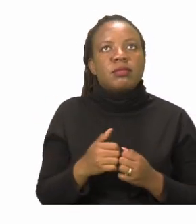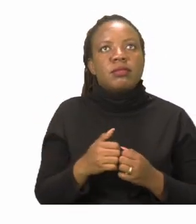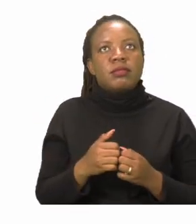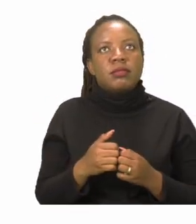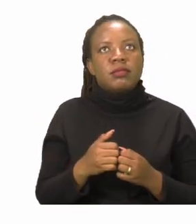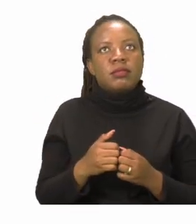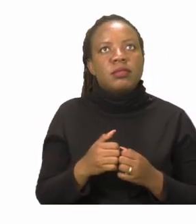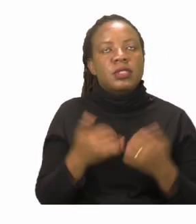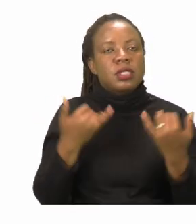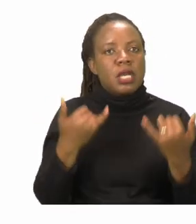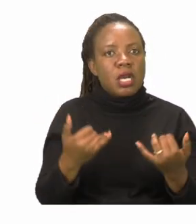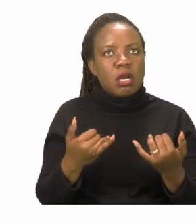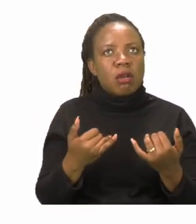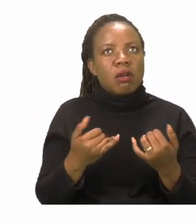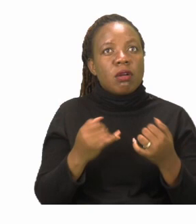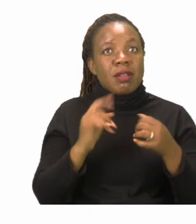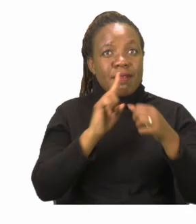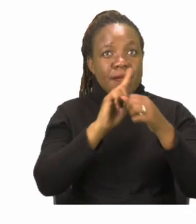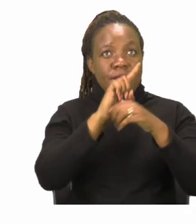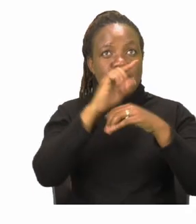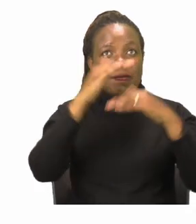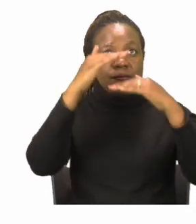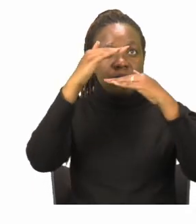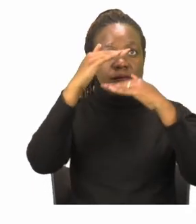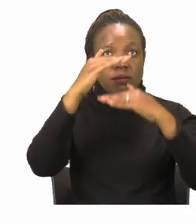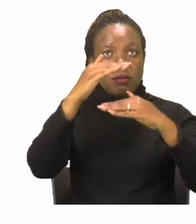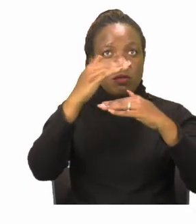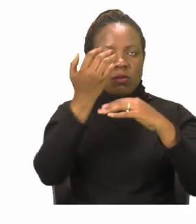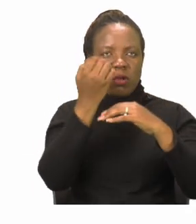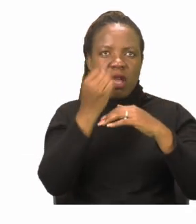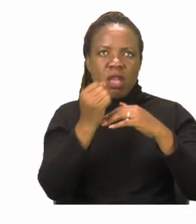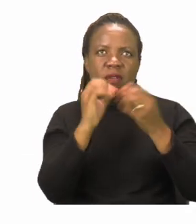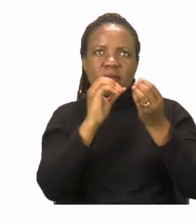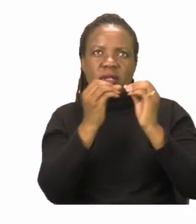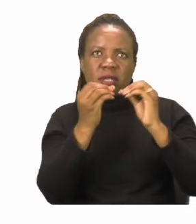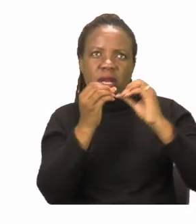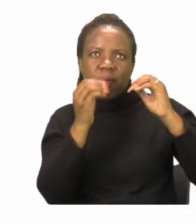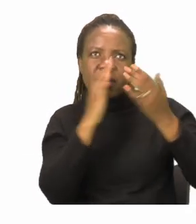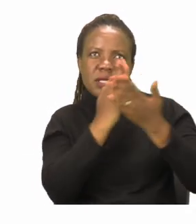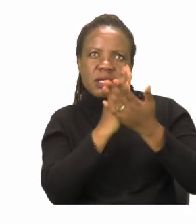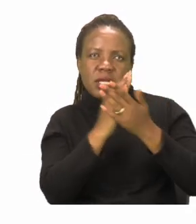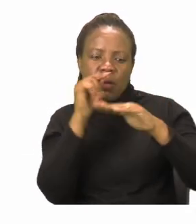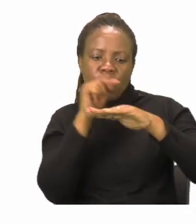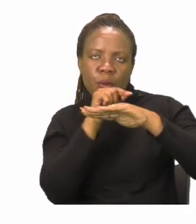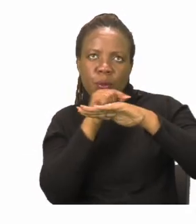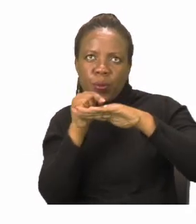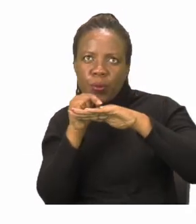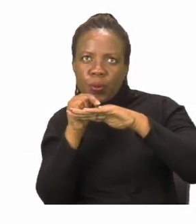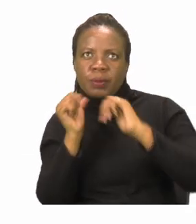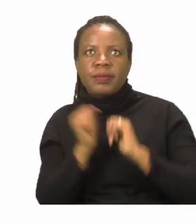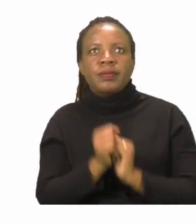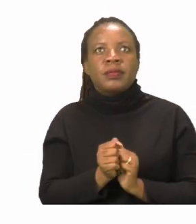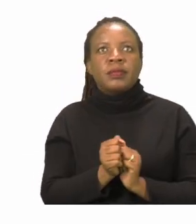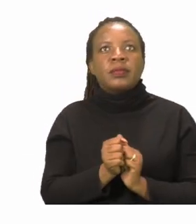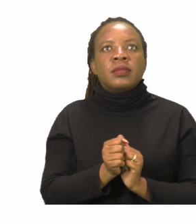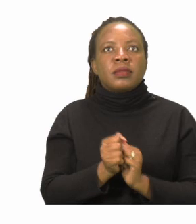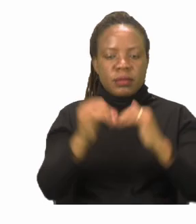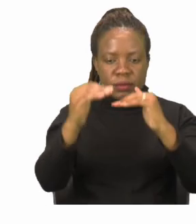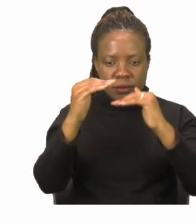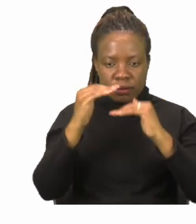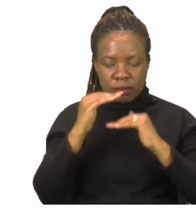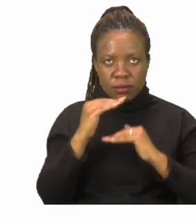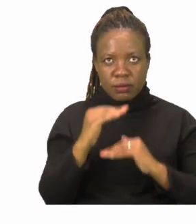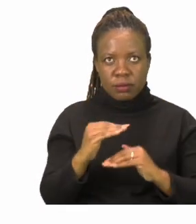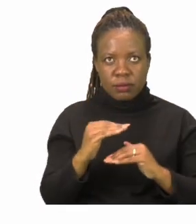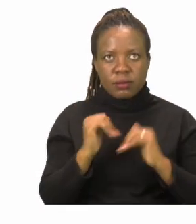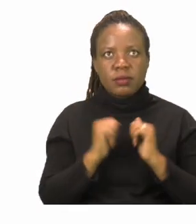underlined digits in their correct spaces. And then after that, we are going to break down the numbers in